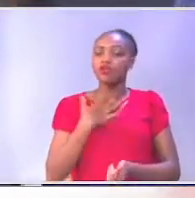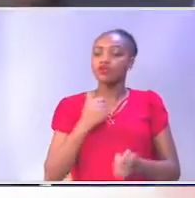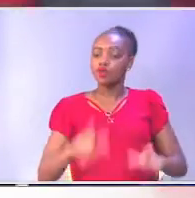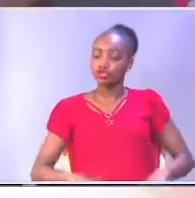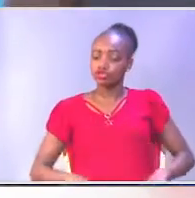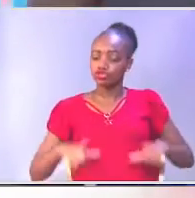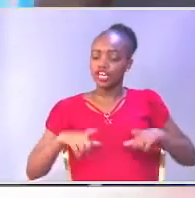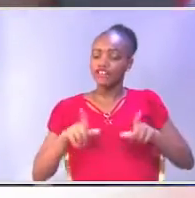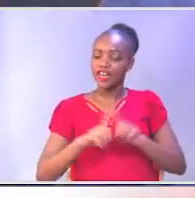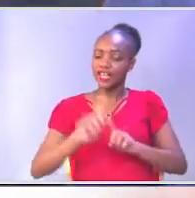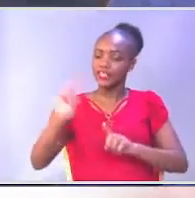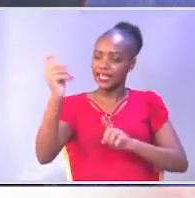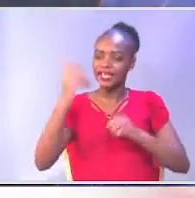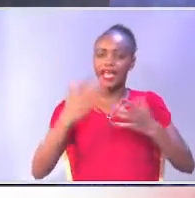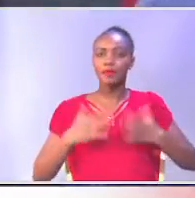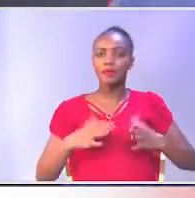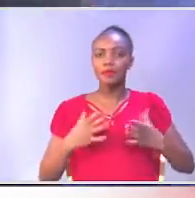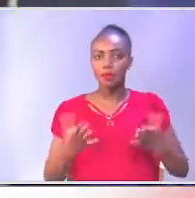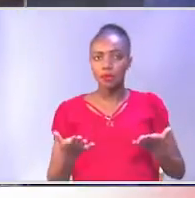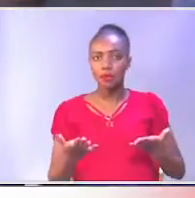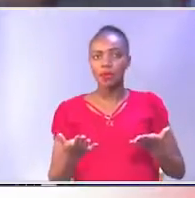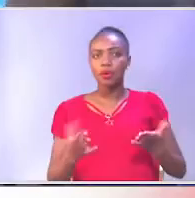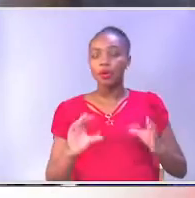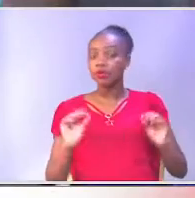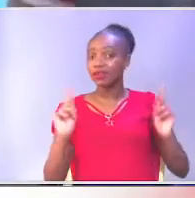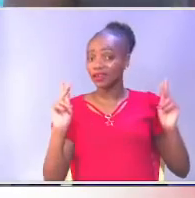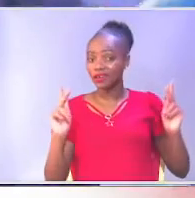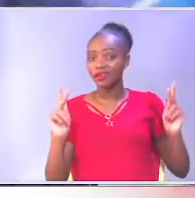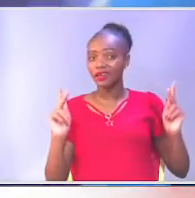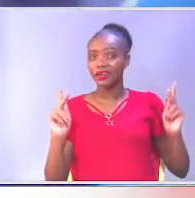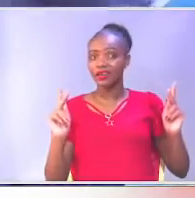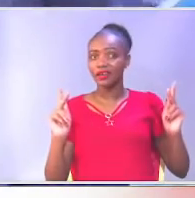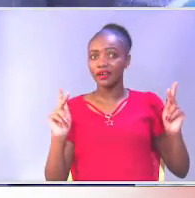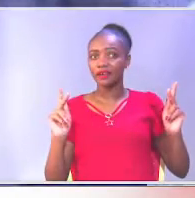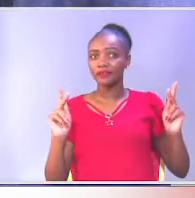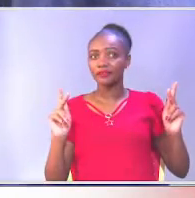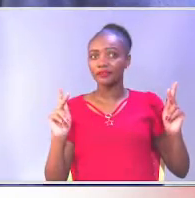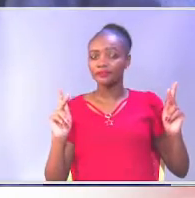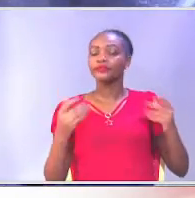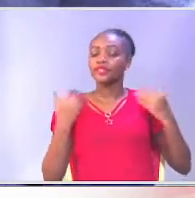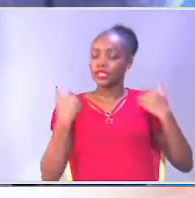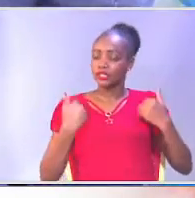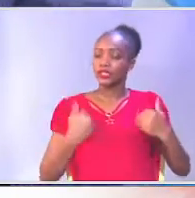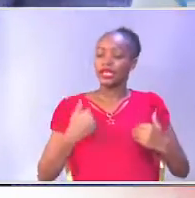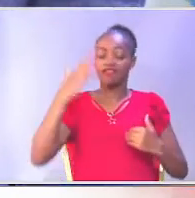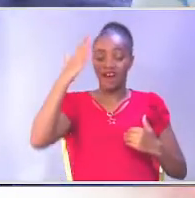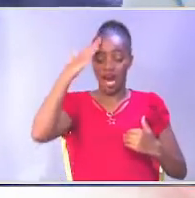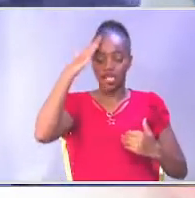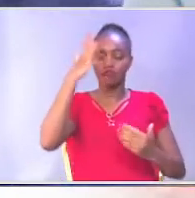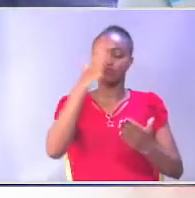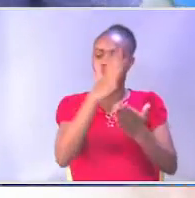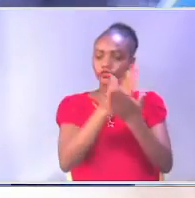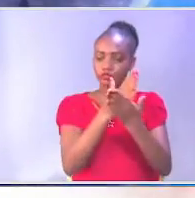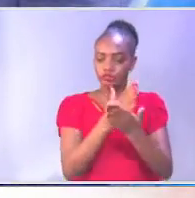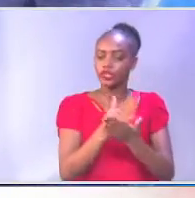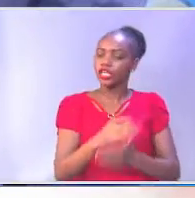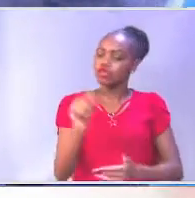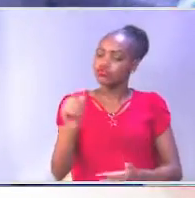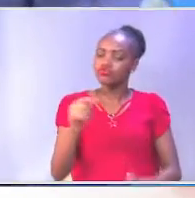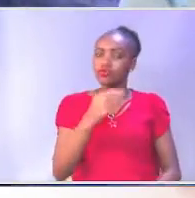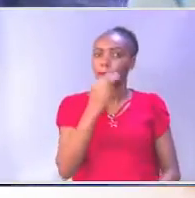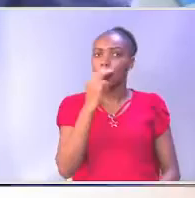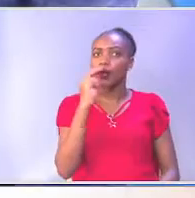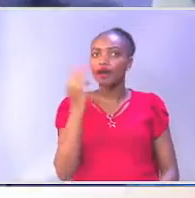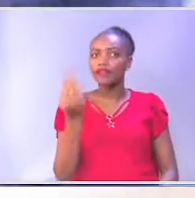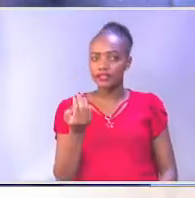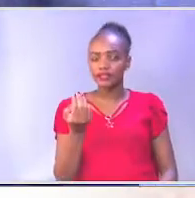wake. Tunataka tuishi kama wake. Ya, nimejua ya kwamba huyu msali